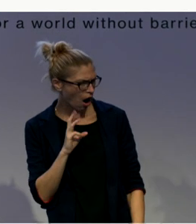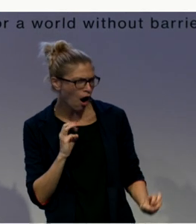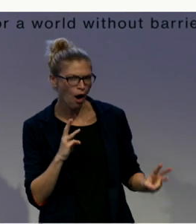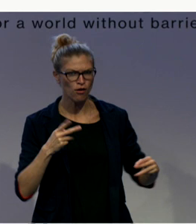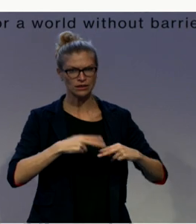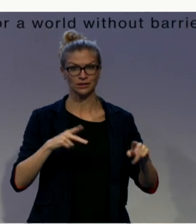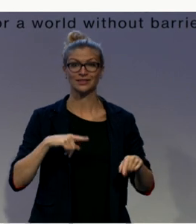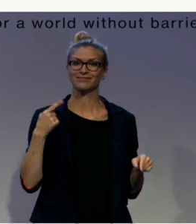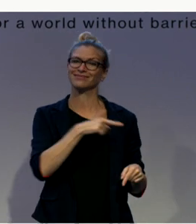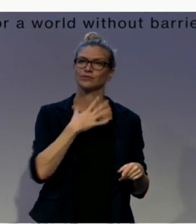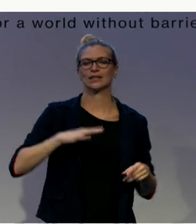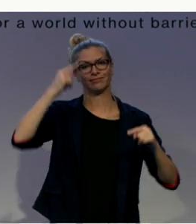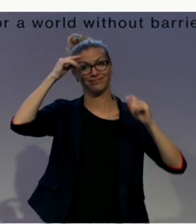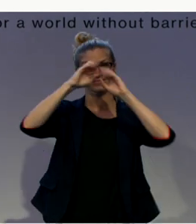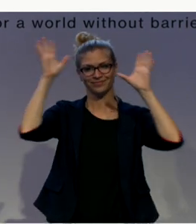Let me add to this.